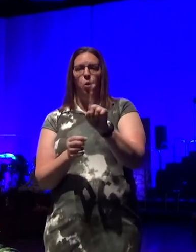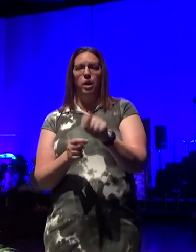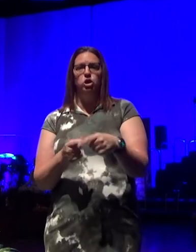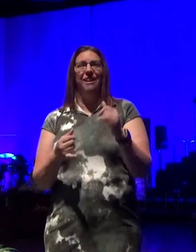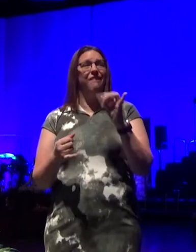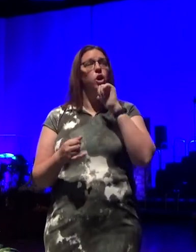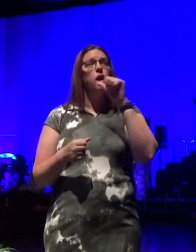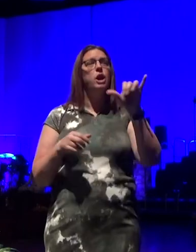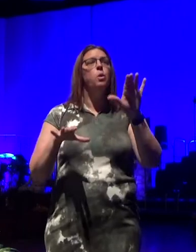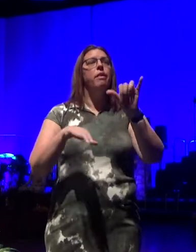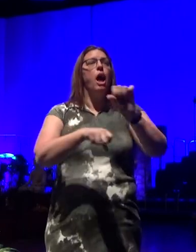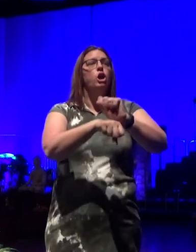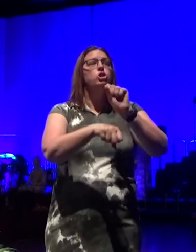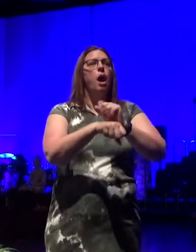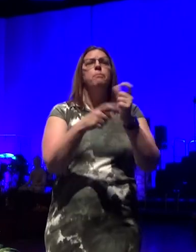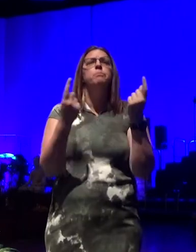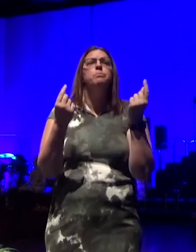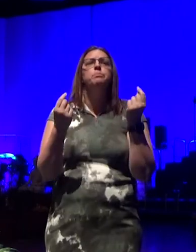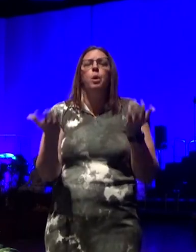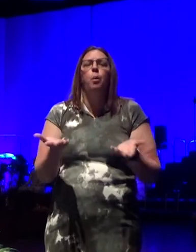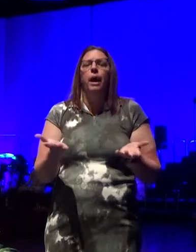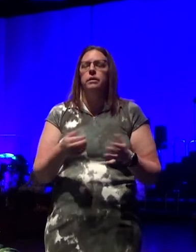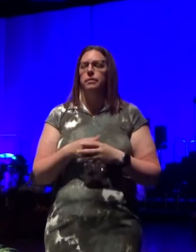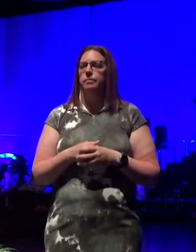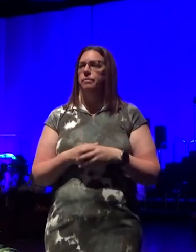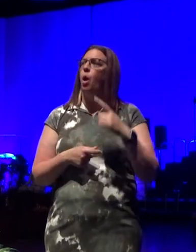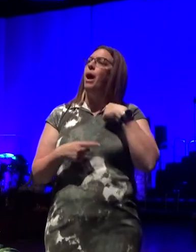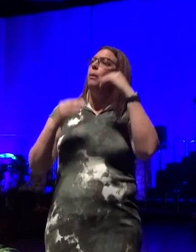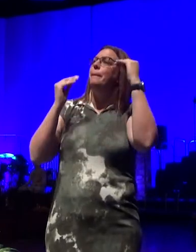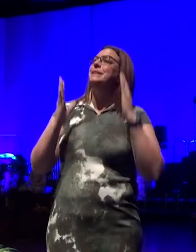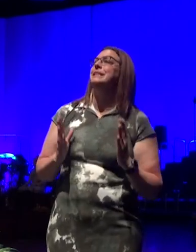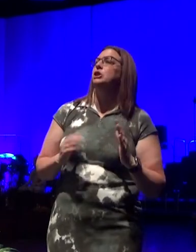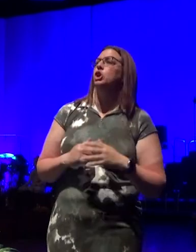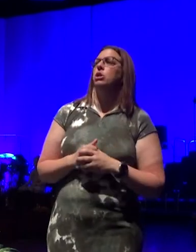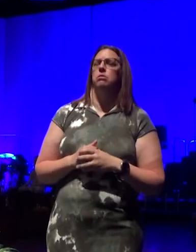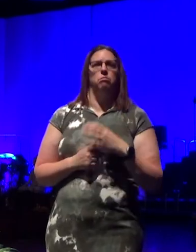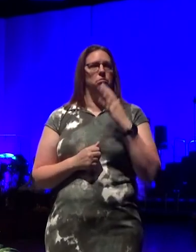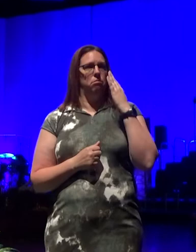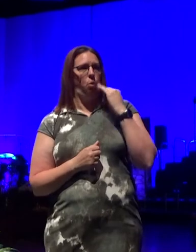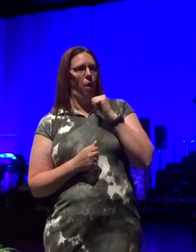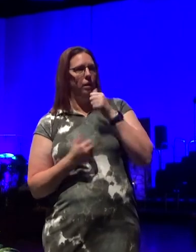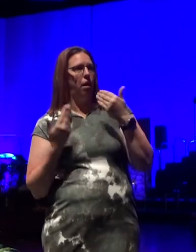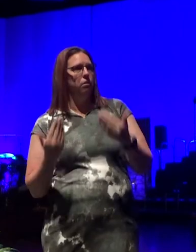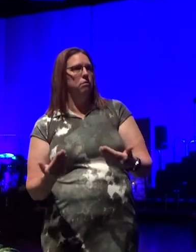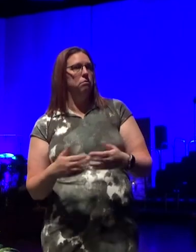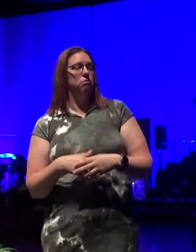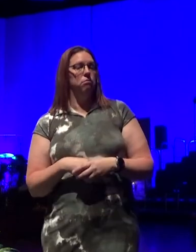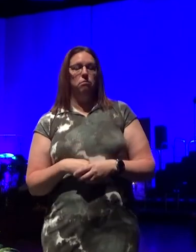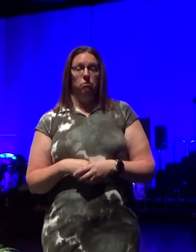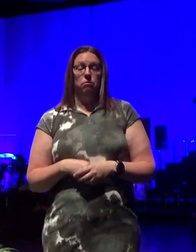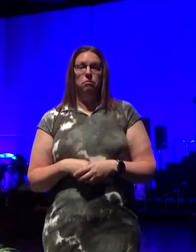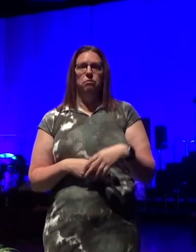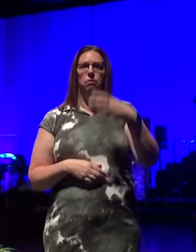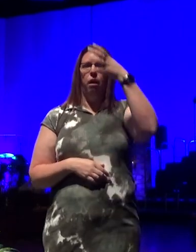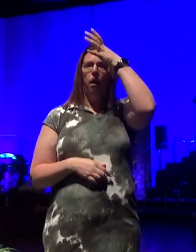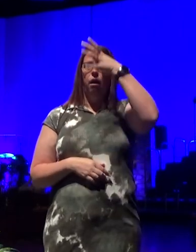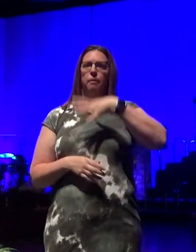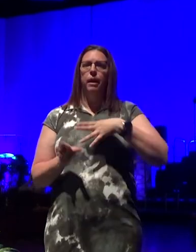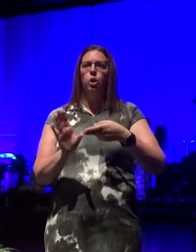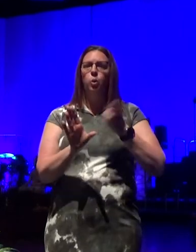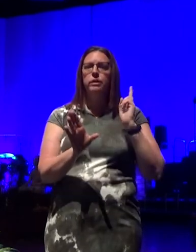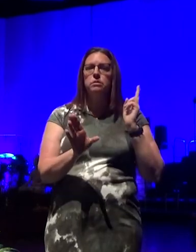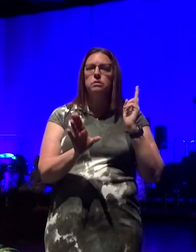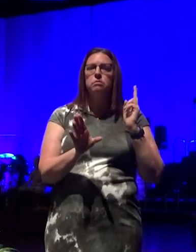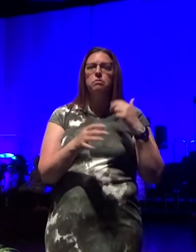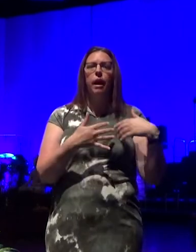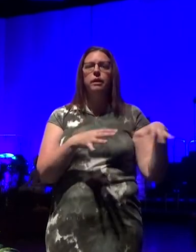said, I'd probably be a teacher. He says, why don't you do just that? And the man quit his job. And he took his job as a teacher.